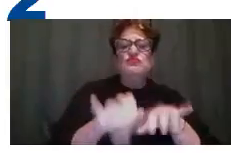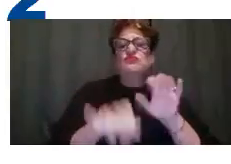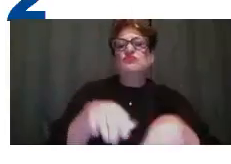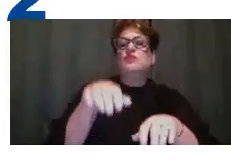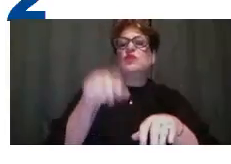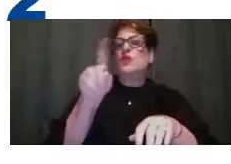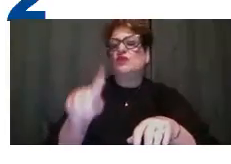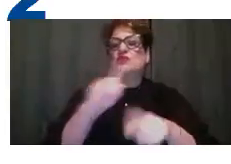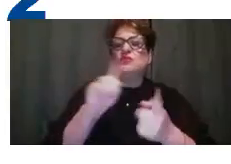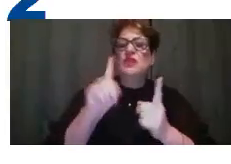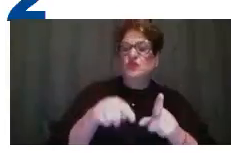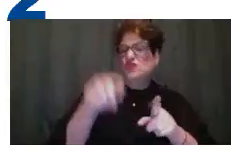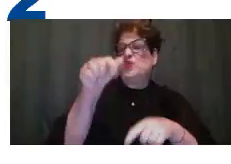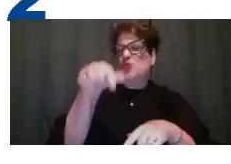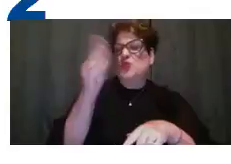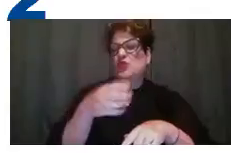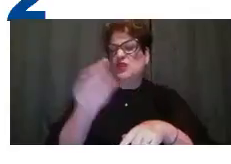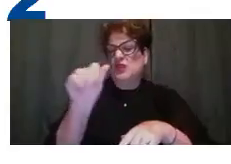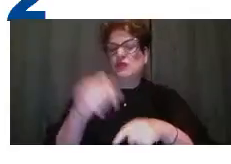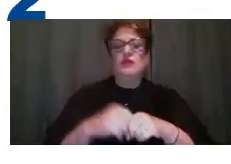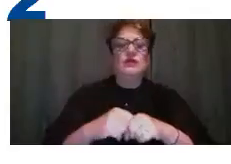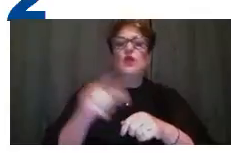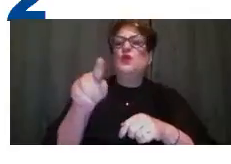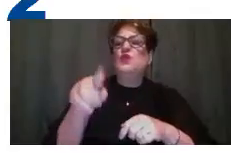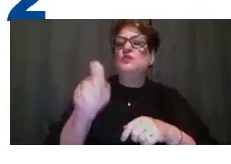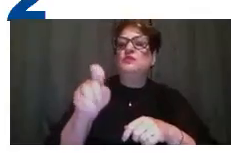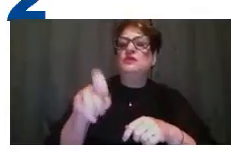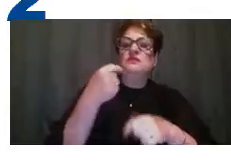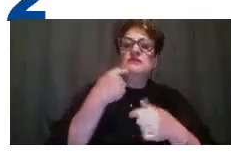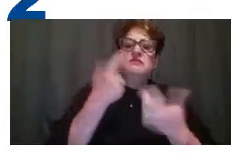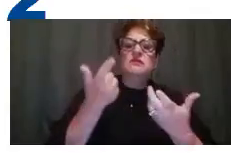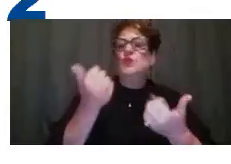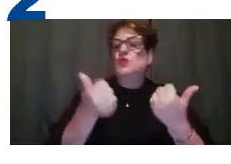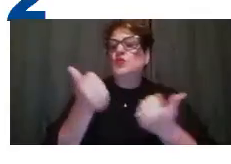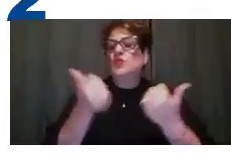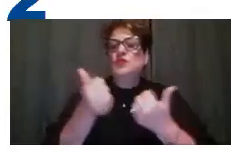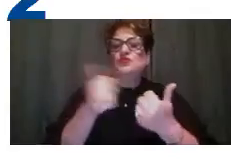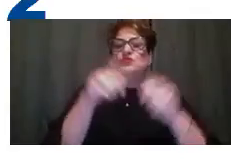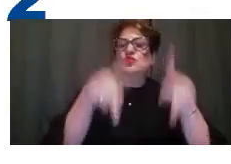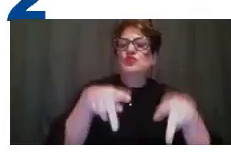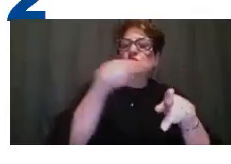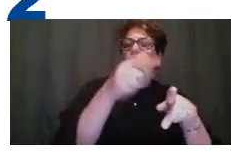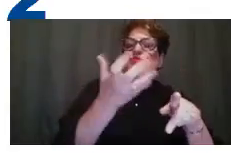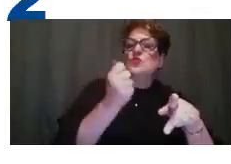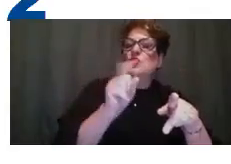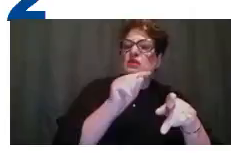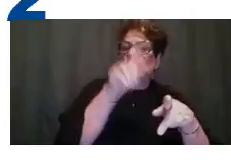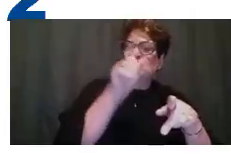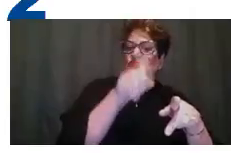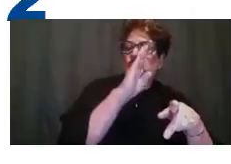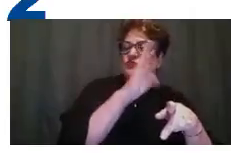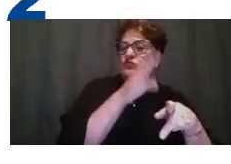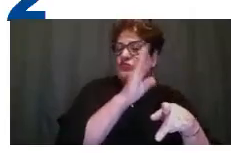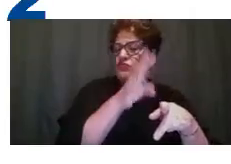screen. We also ask that you indicate which presenter you would like to send the question to. We have staff monitoring